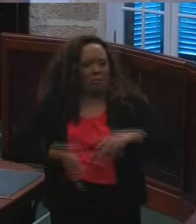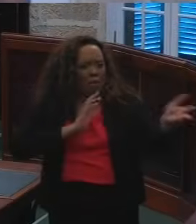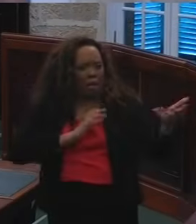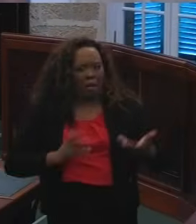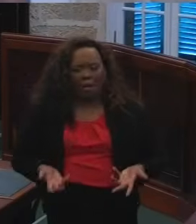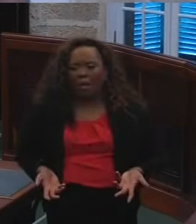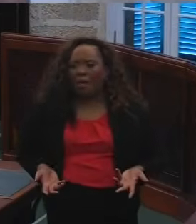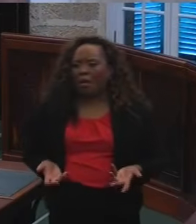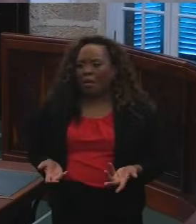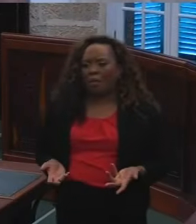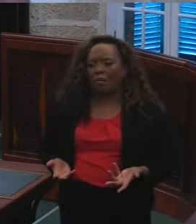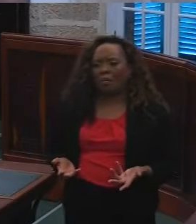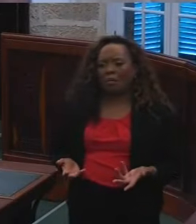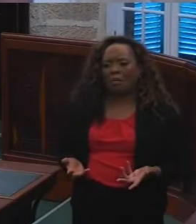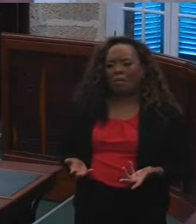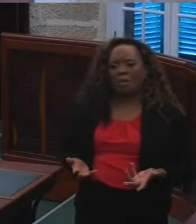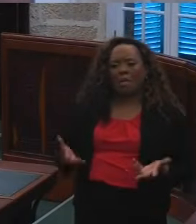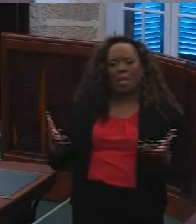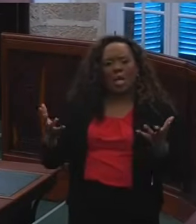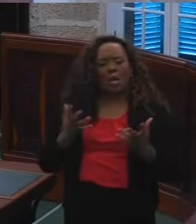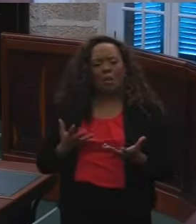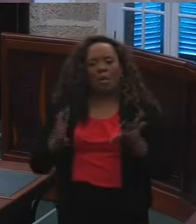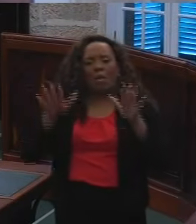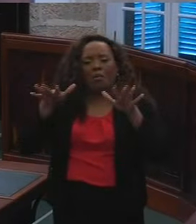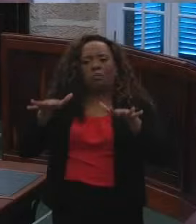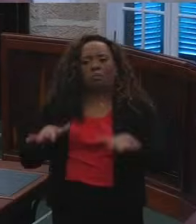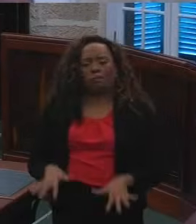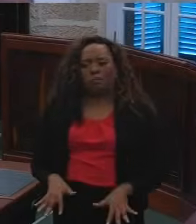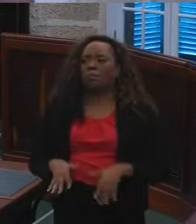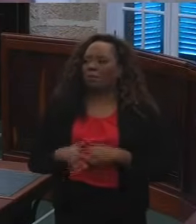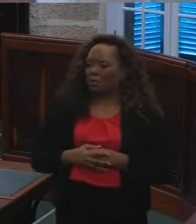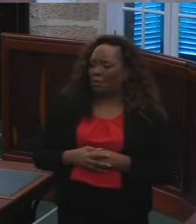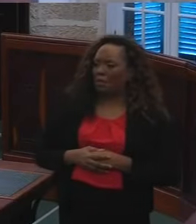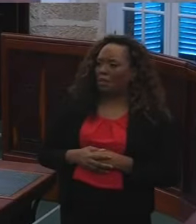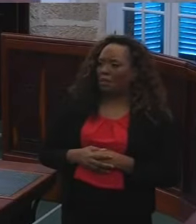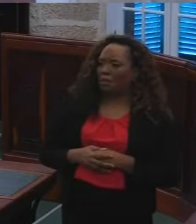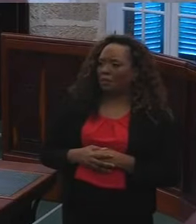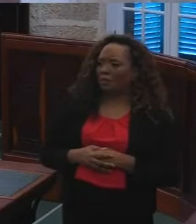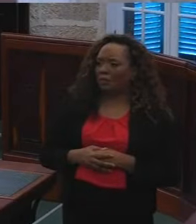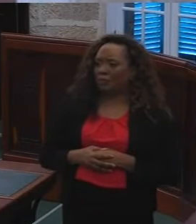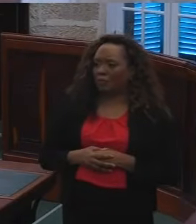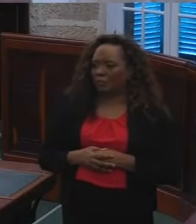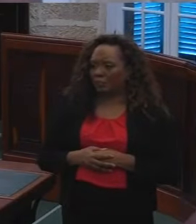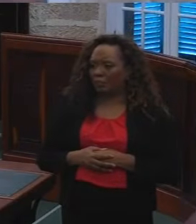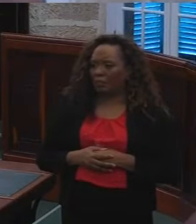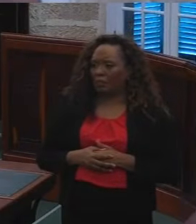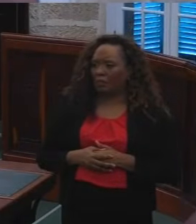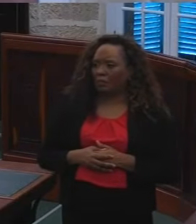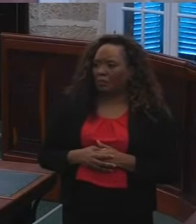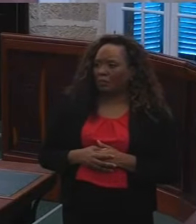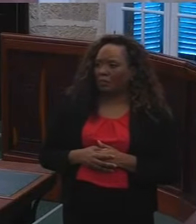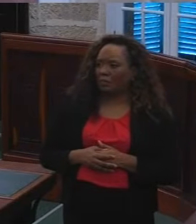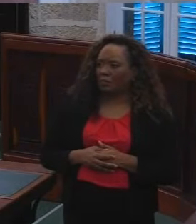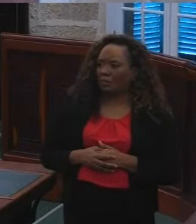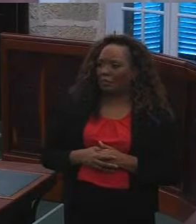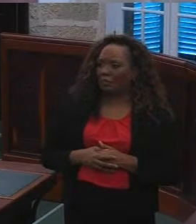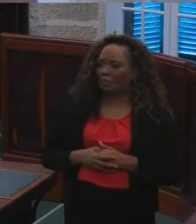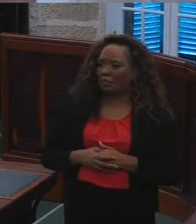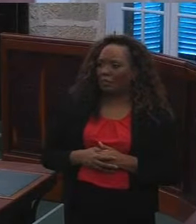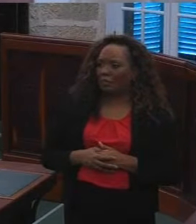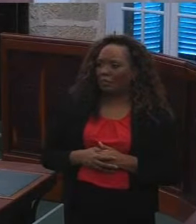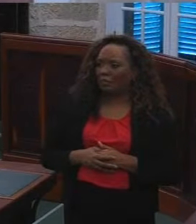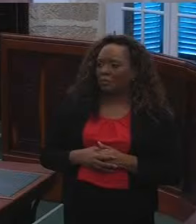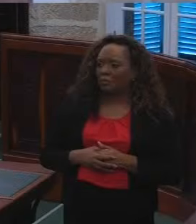knowledge with our elder population that we think needs to be tapped